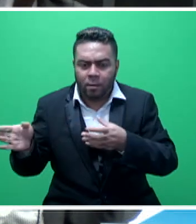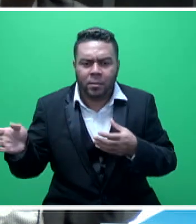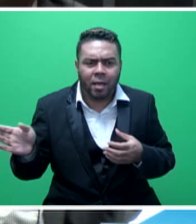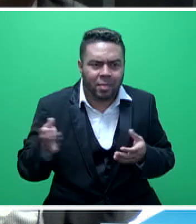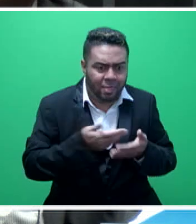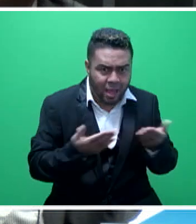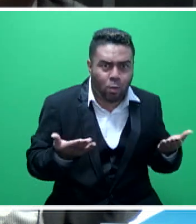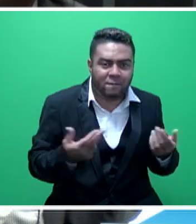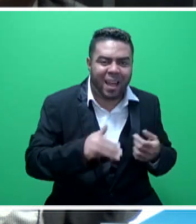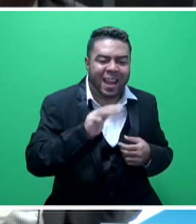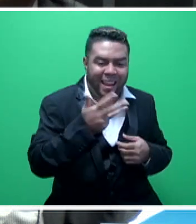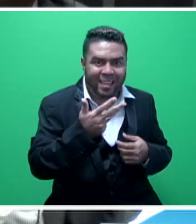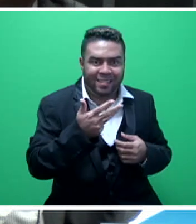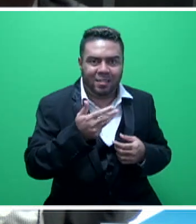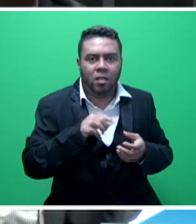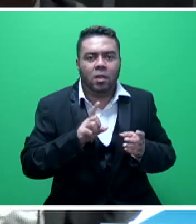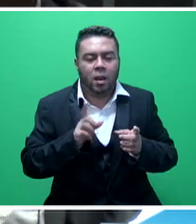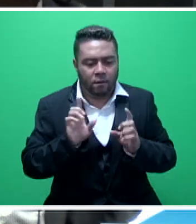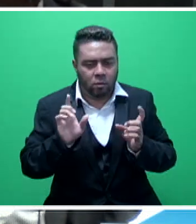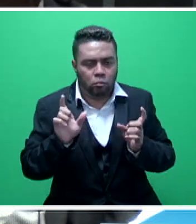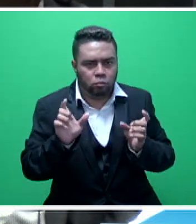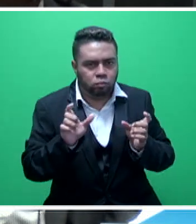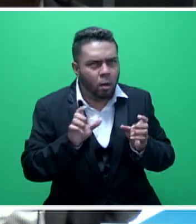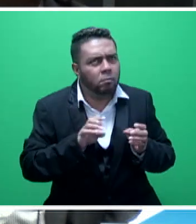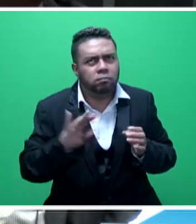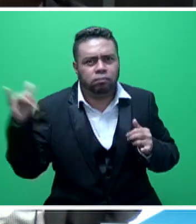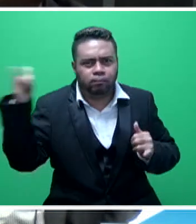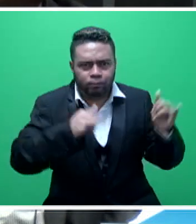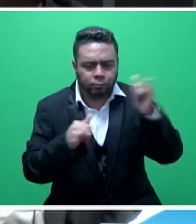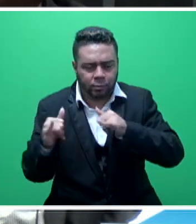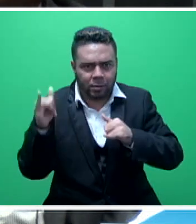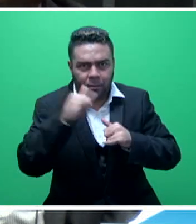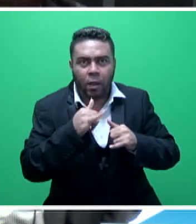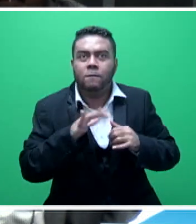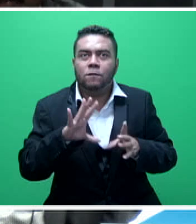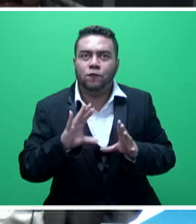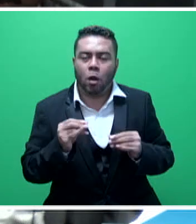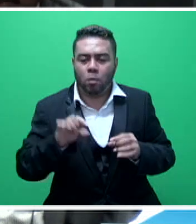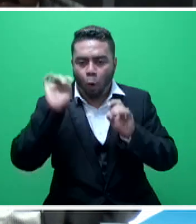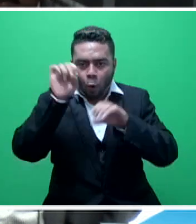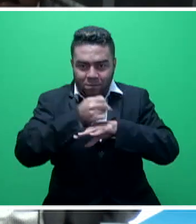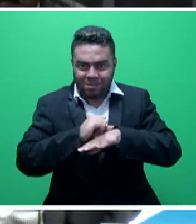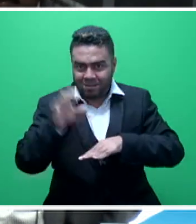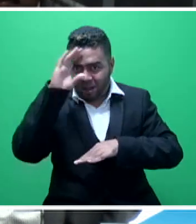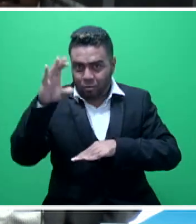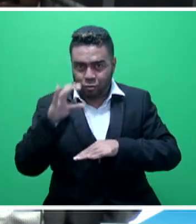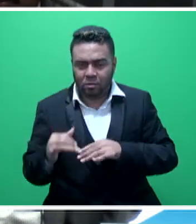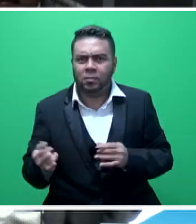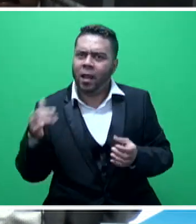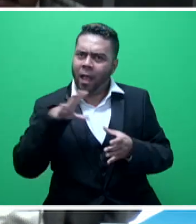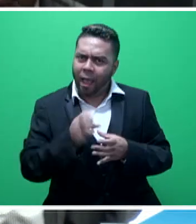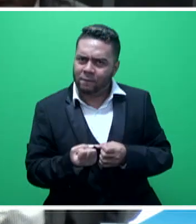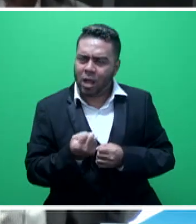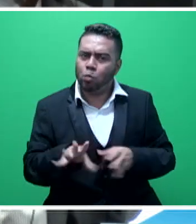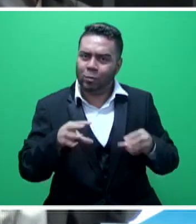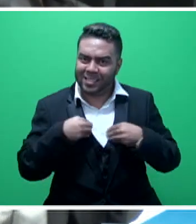cases that are quarantine border cases, that are cases that were coming back. They are likely to have